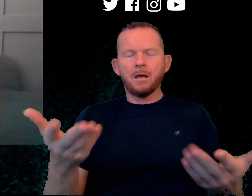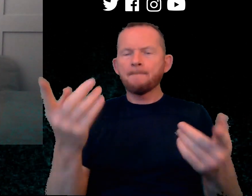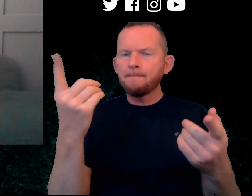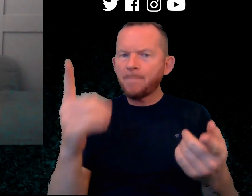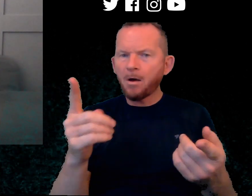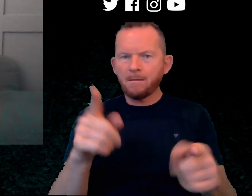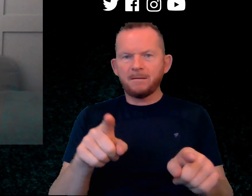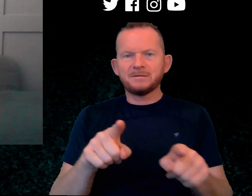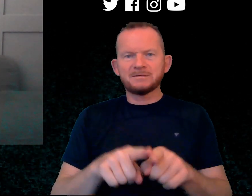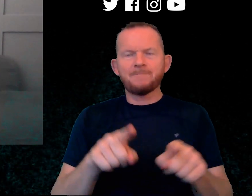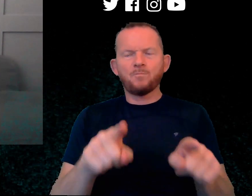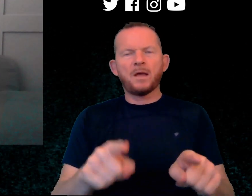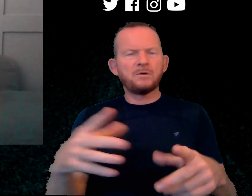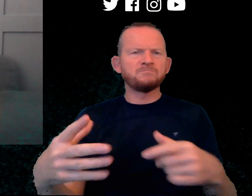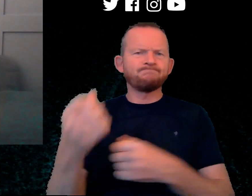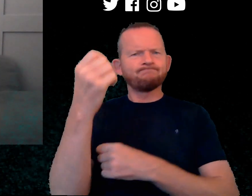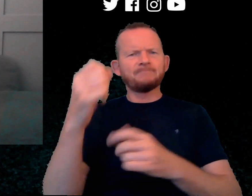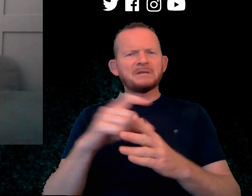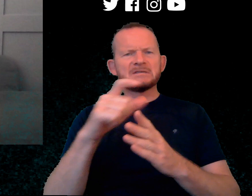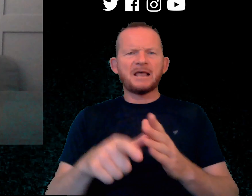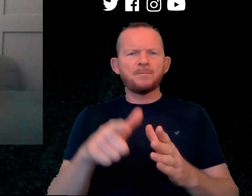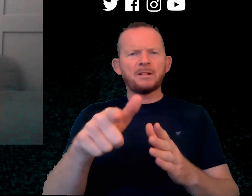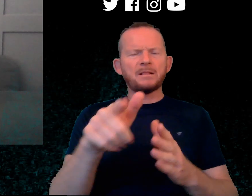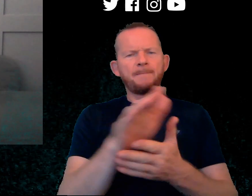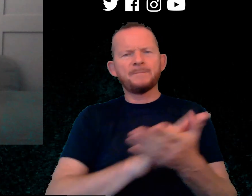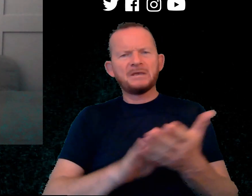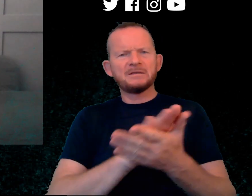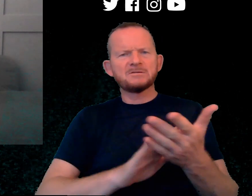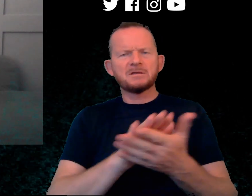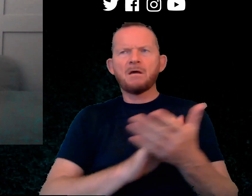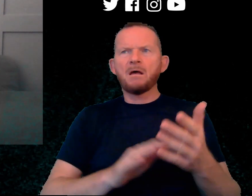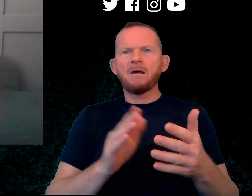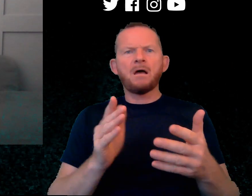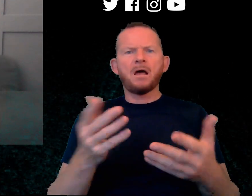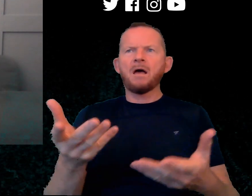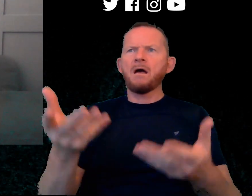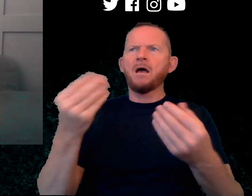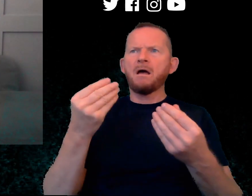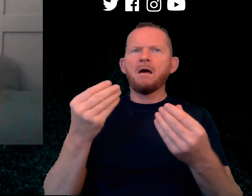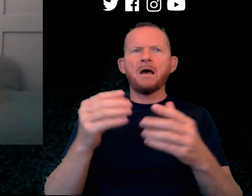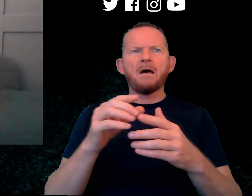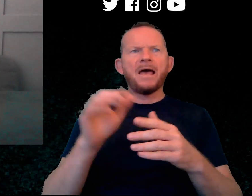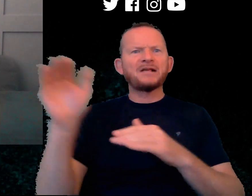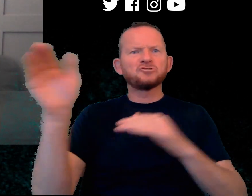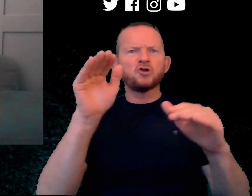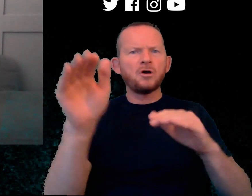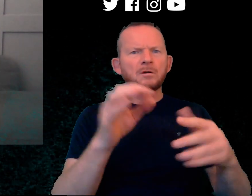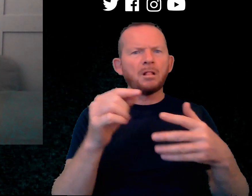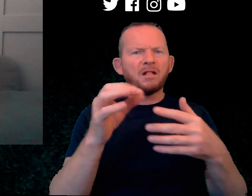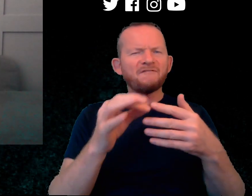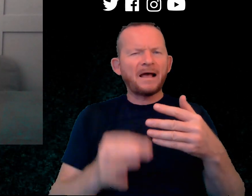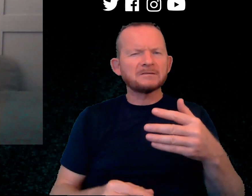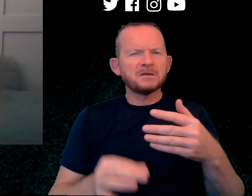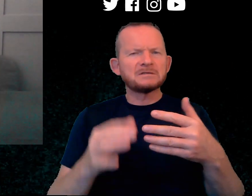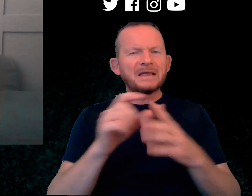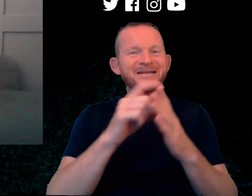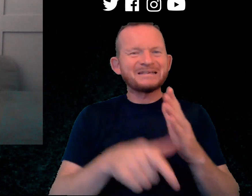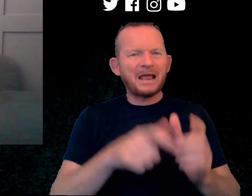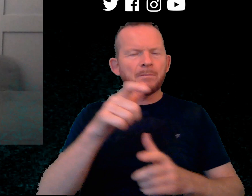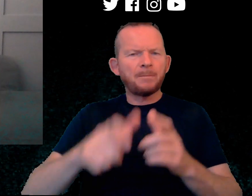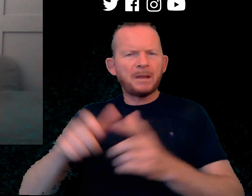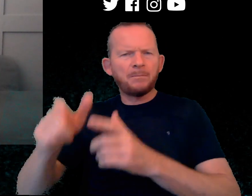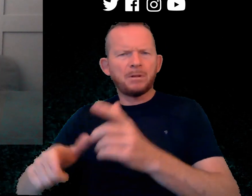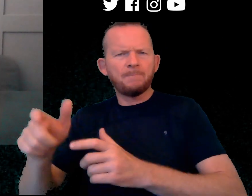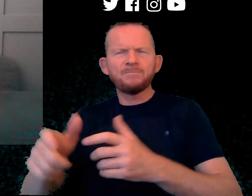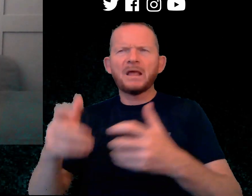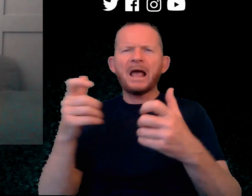identity, a characteristic and something which makes them who they are. Yet in the same breath we're championing the word disabled